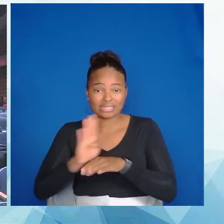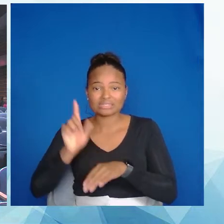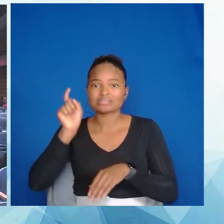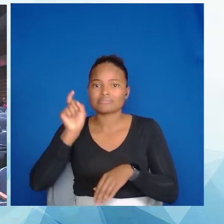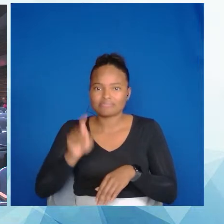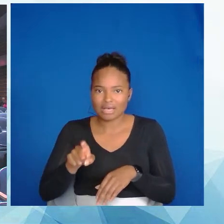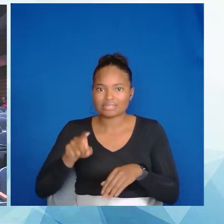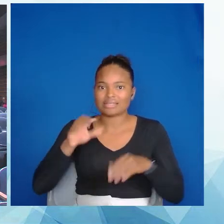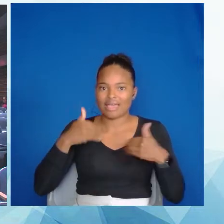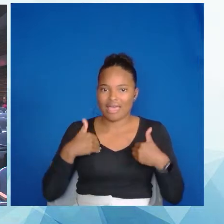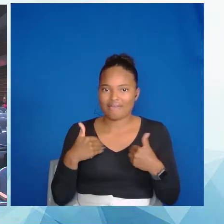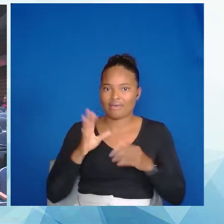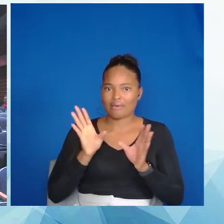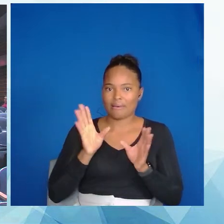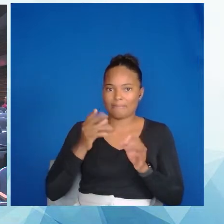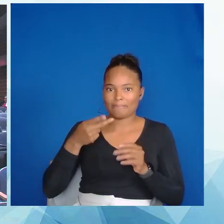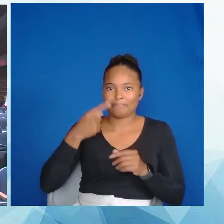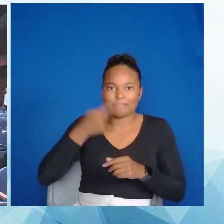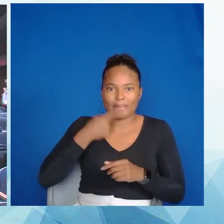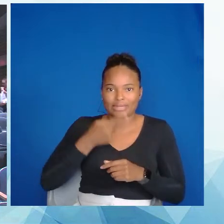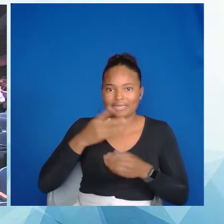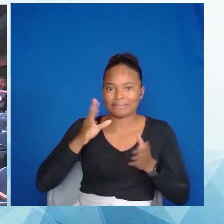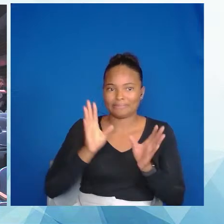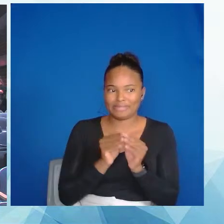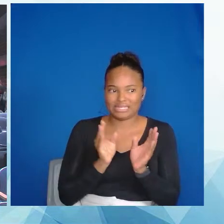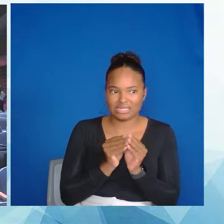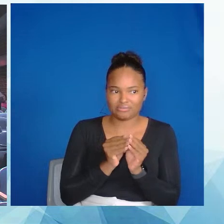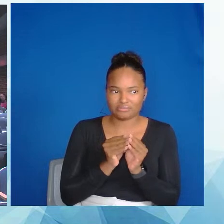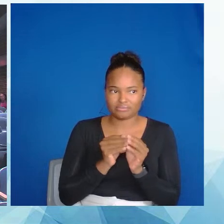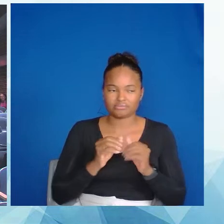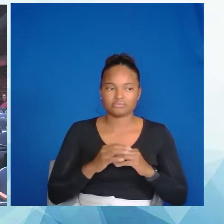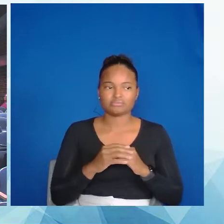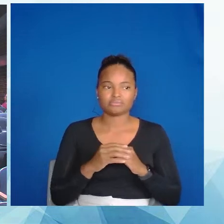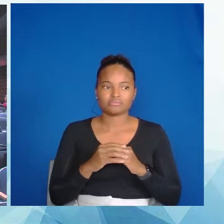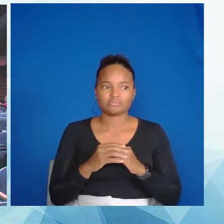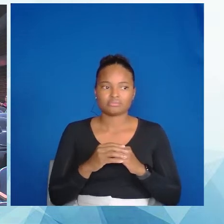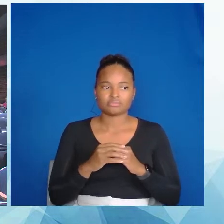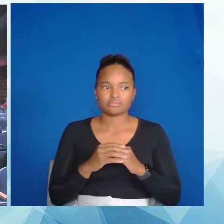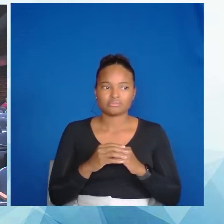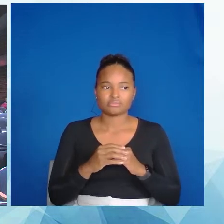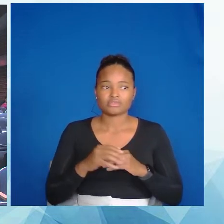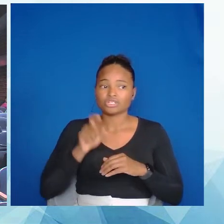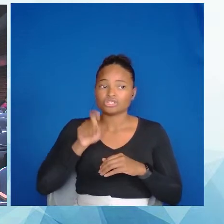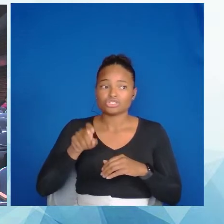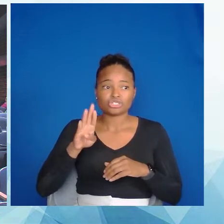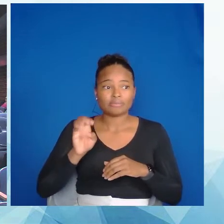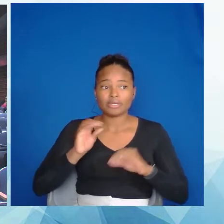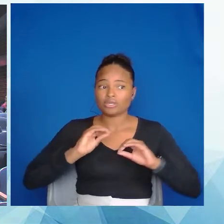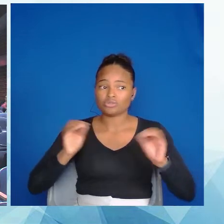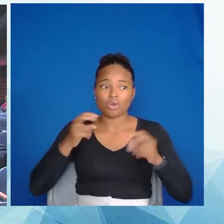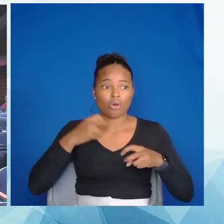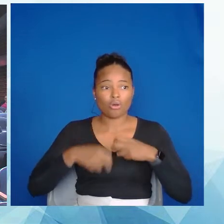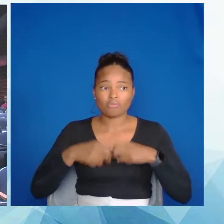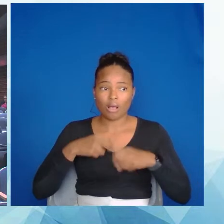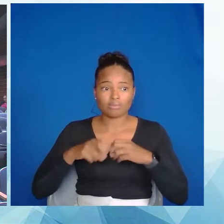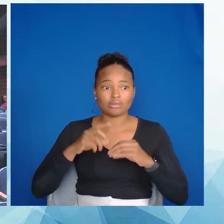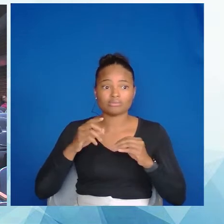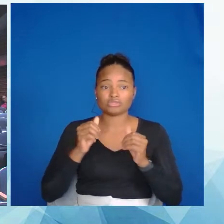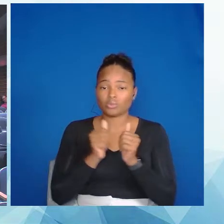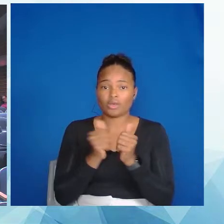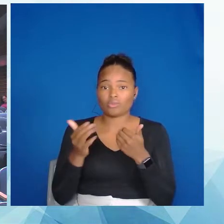is appropriately noticed, and there's no issues about whether things were discussed that should not have been at a different